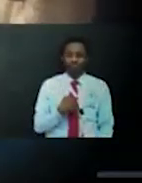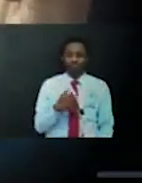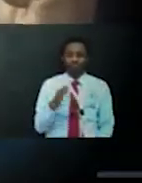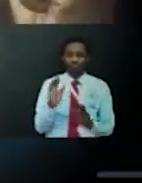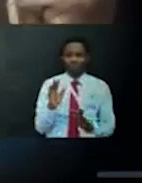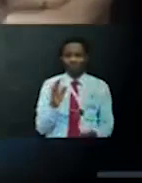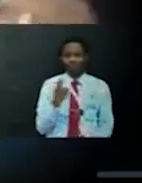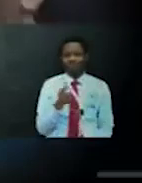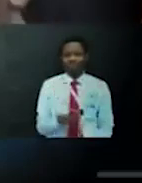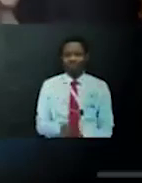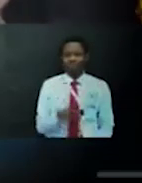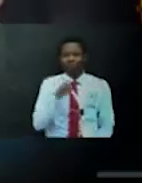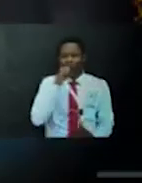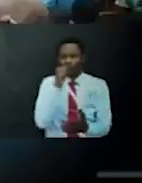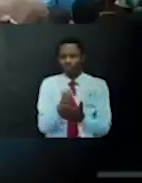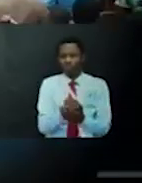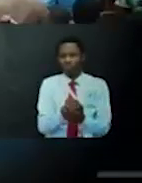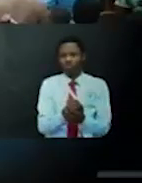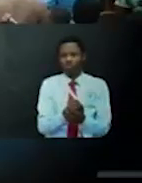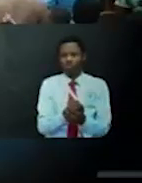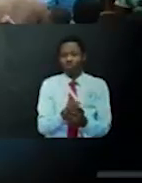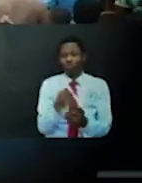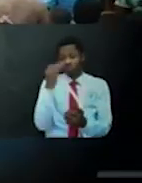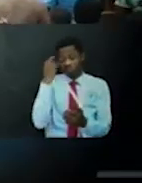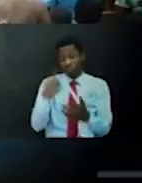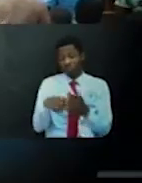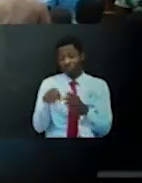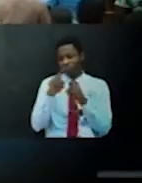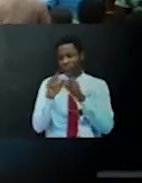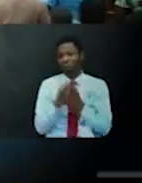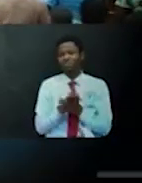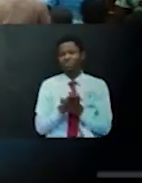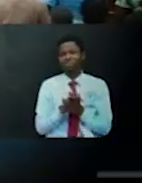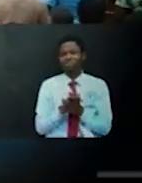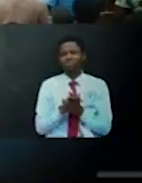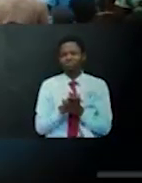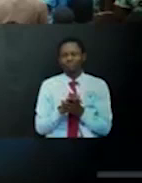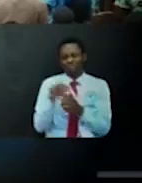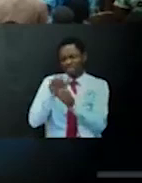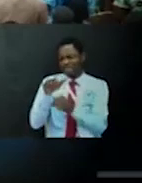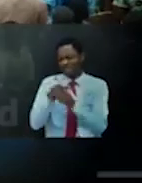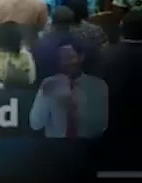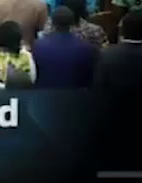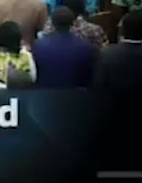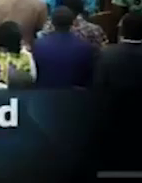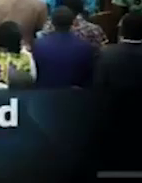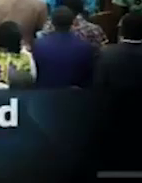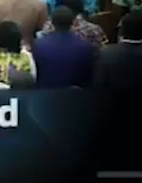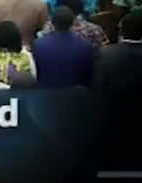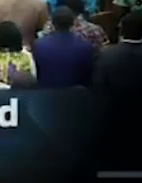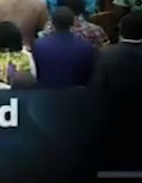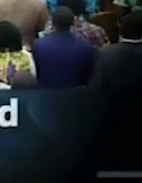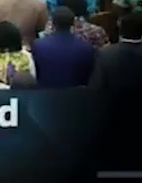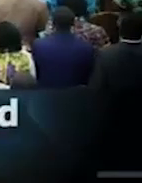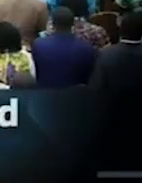I'm sure most of you know that I'm going to talk about. It is enough that Jesus died and that